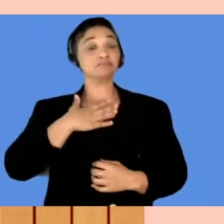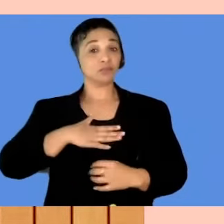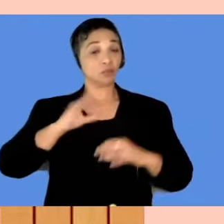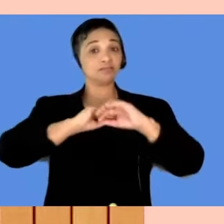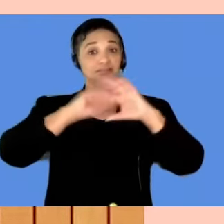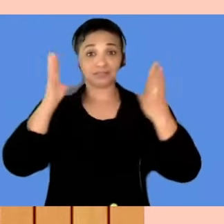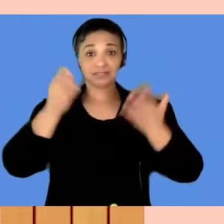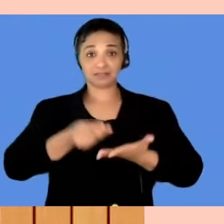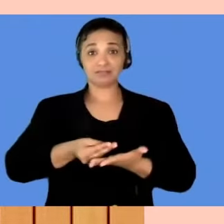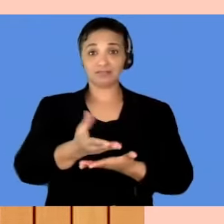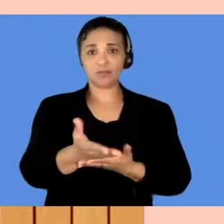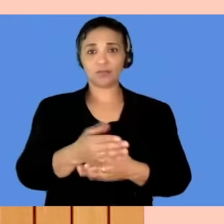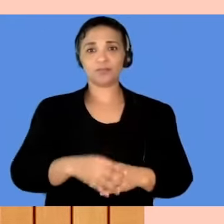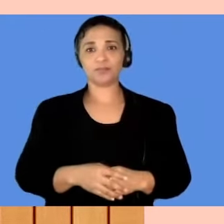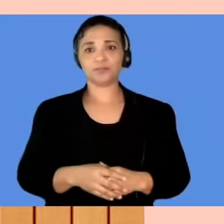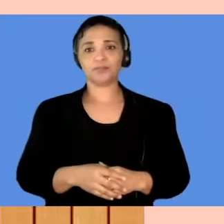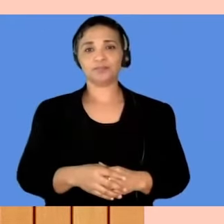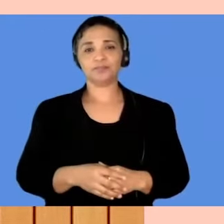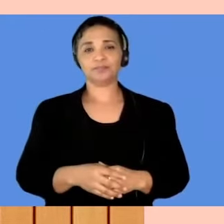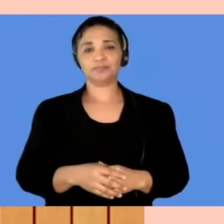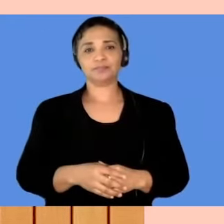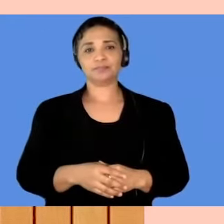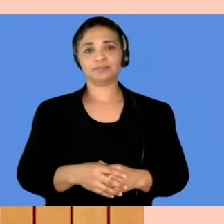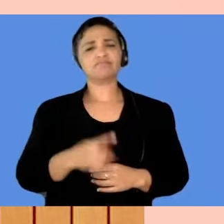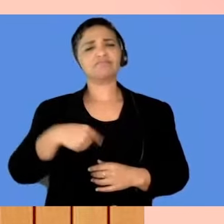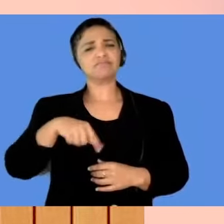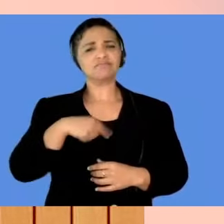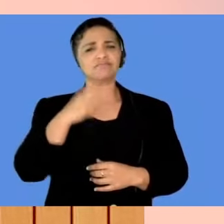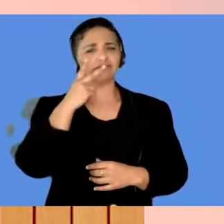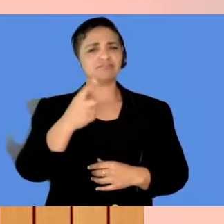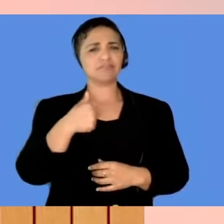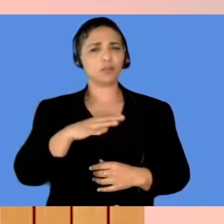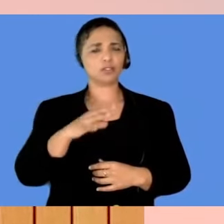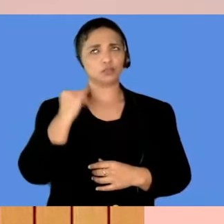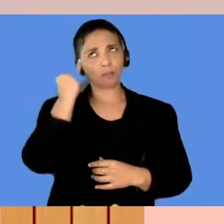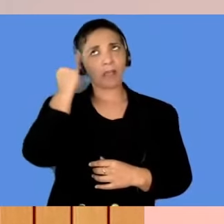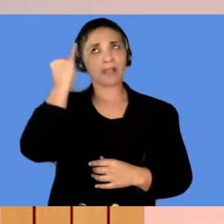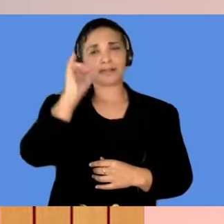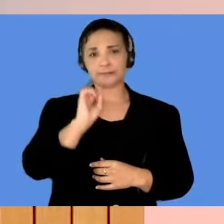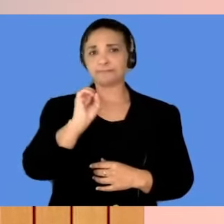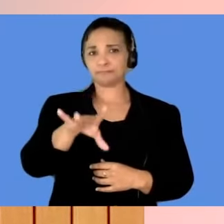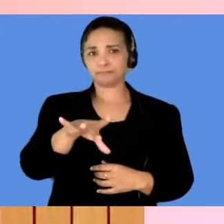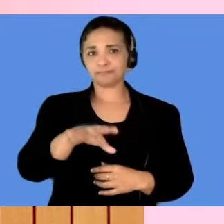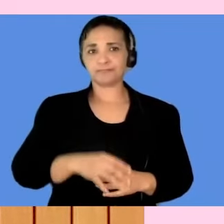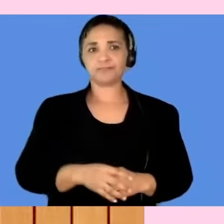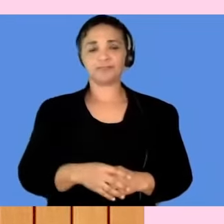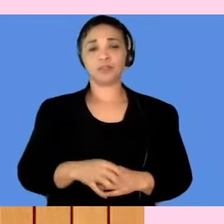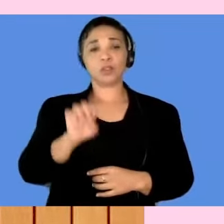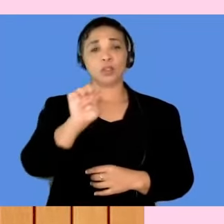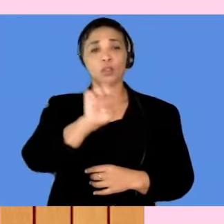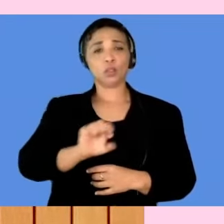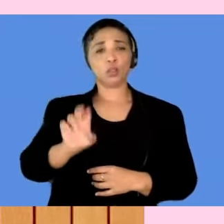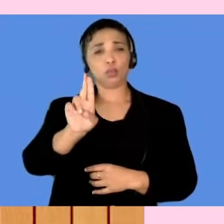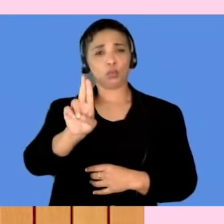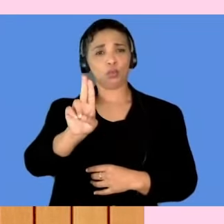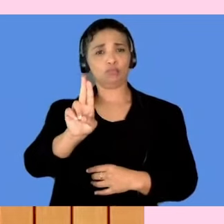all of you here, not that I have a specific solution. I wanted to share this idea. And European Union is a great example. If you look at